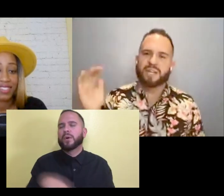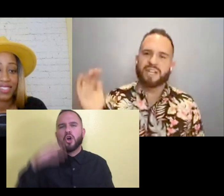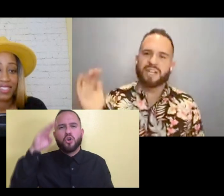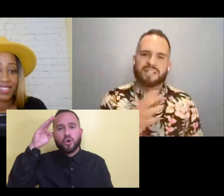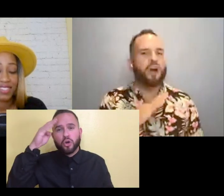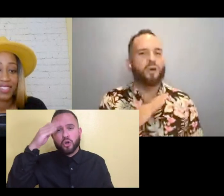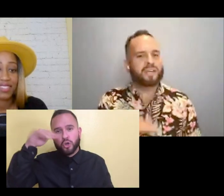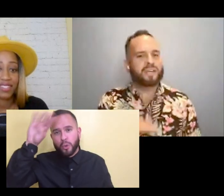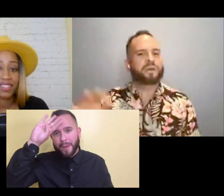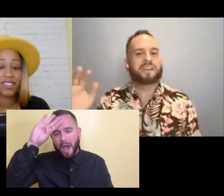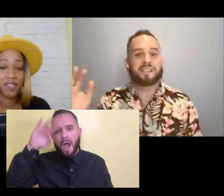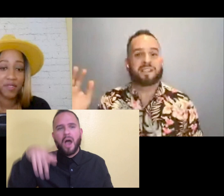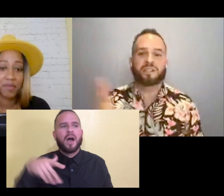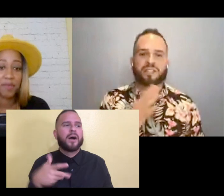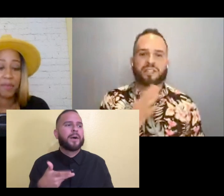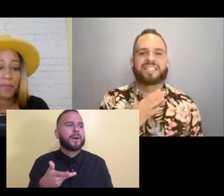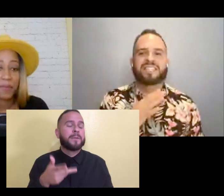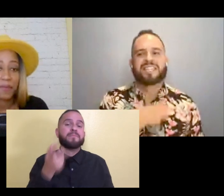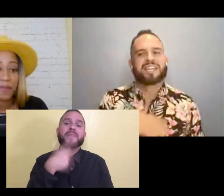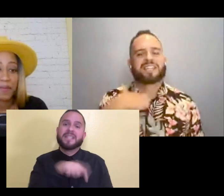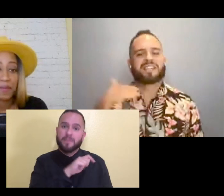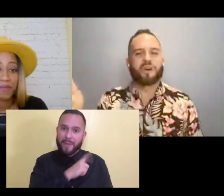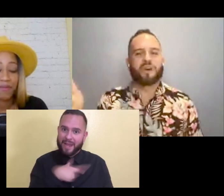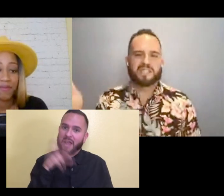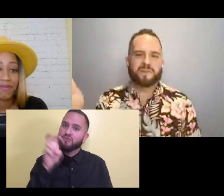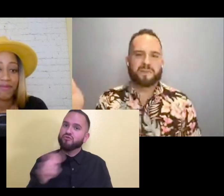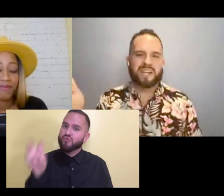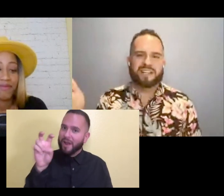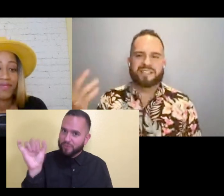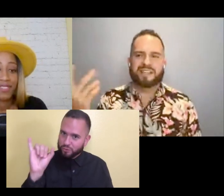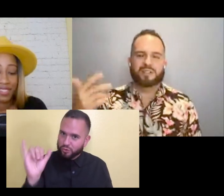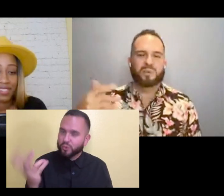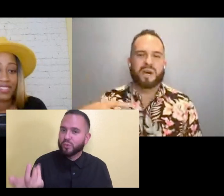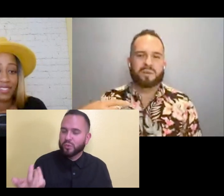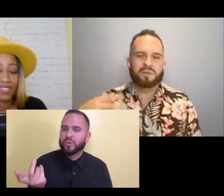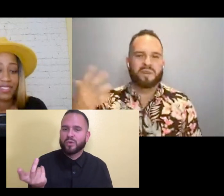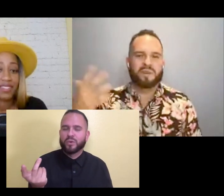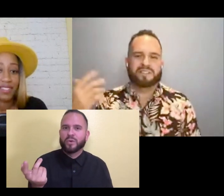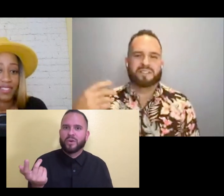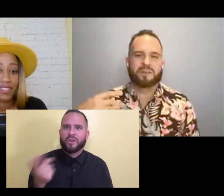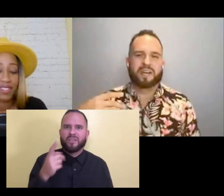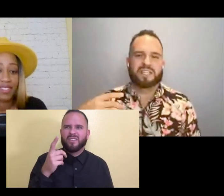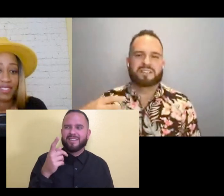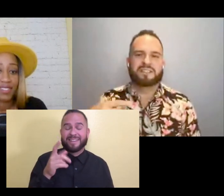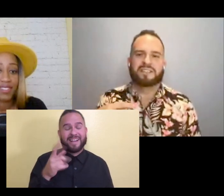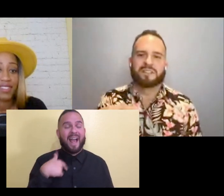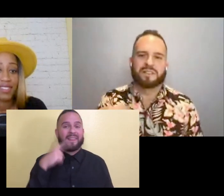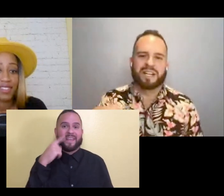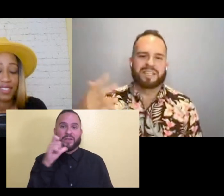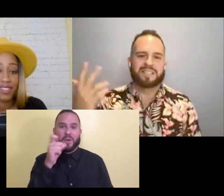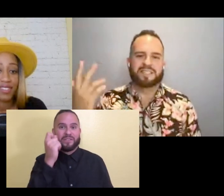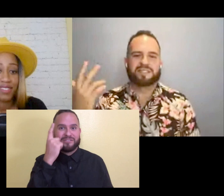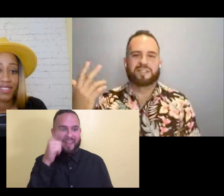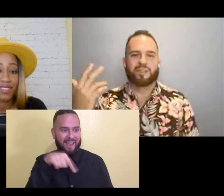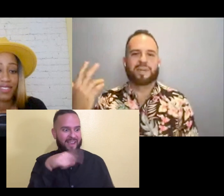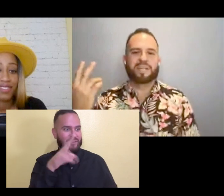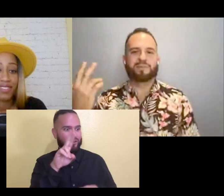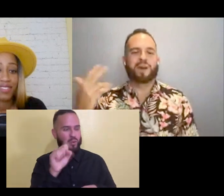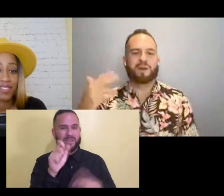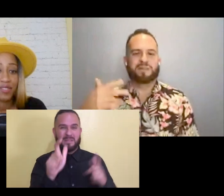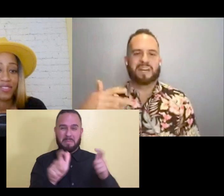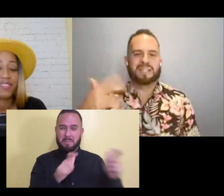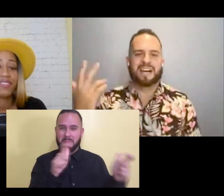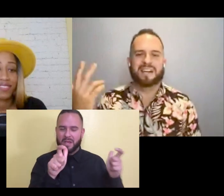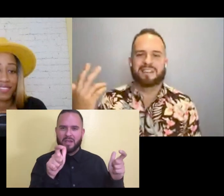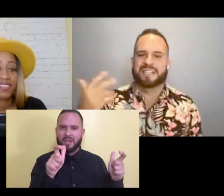again, you don't realize how big we are as a country. And then you go over to Spain and it's like a 2-hour flight to France, or like a